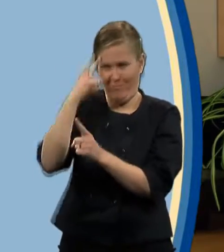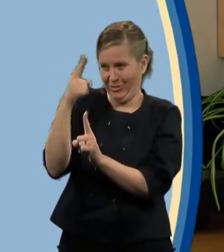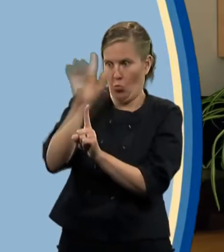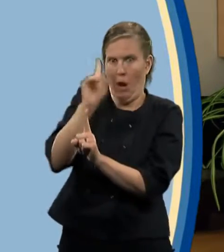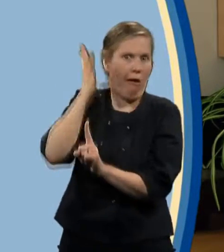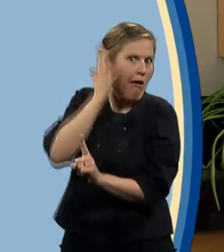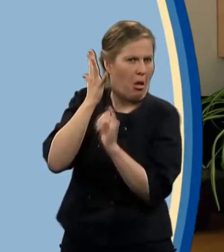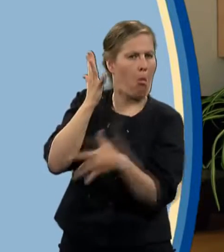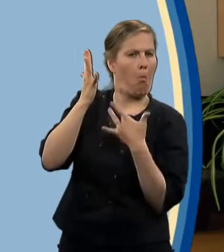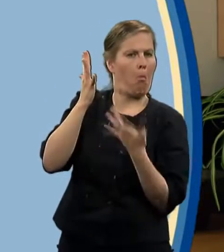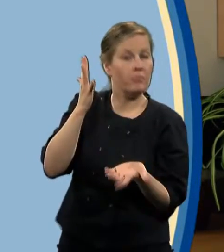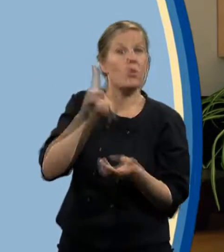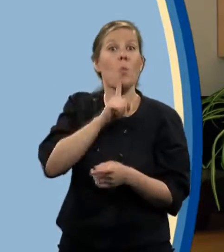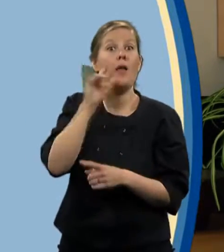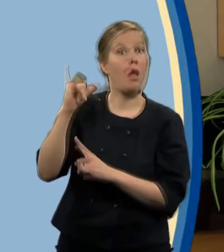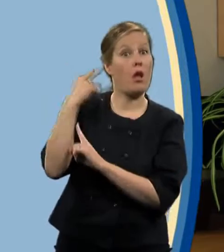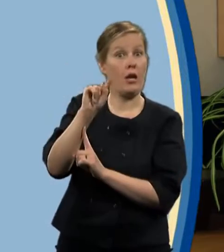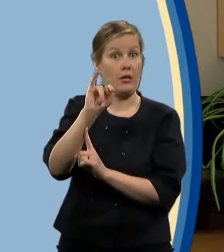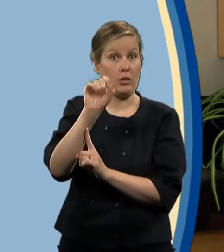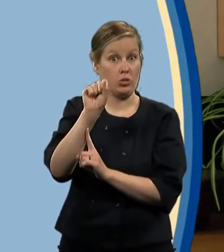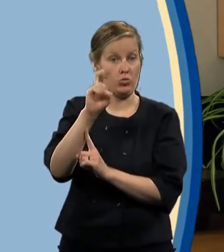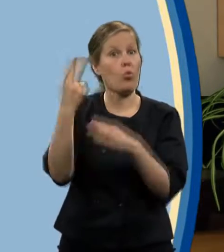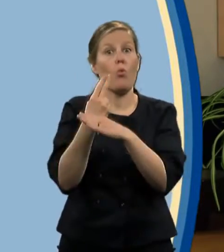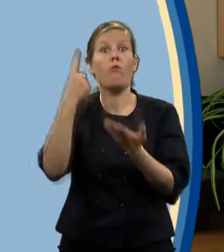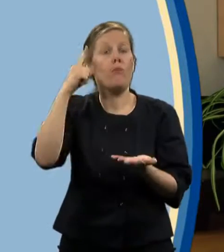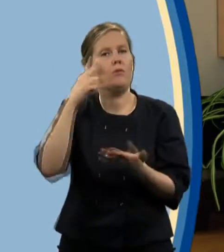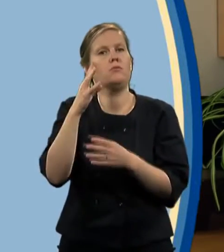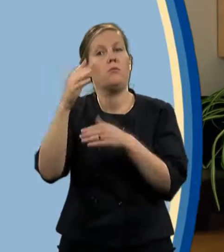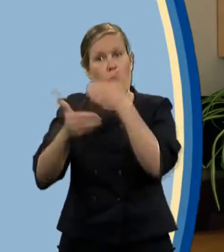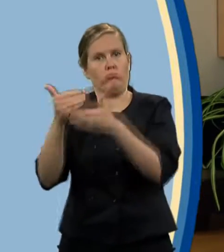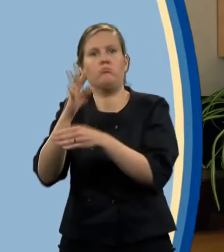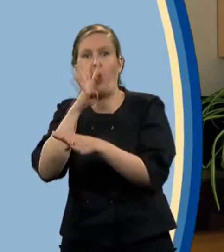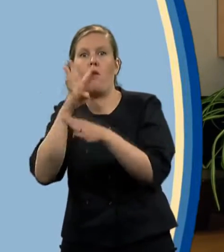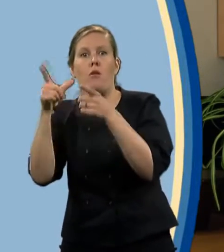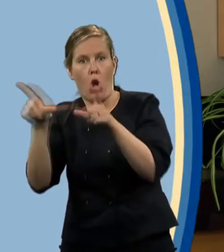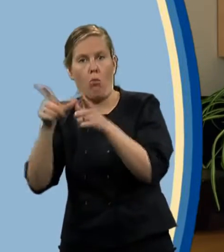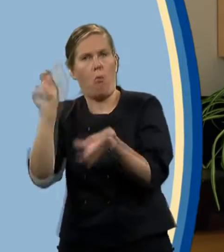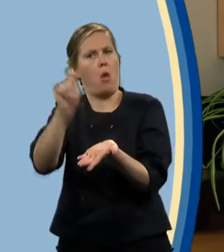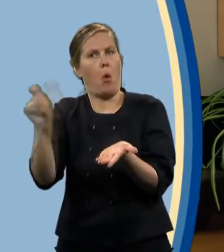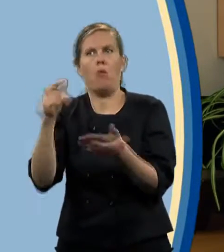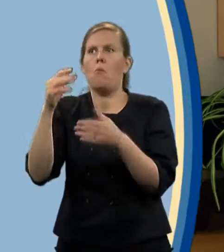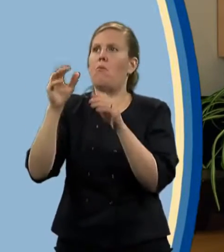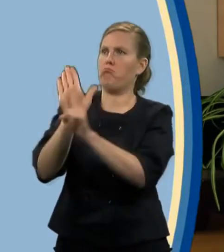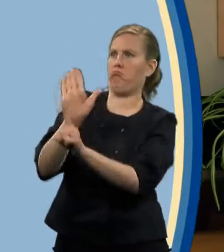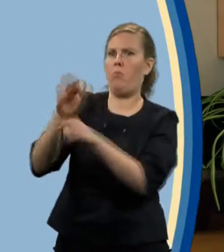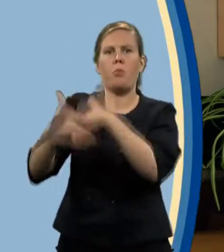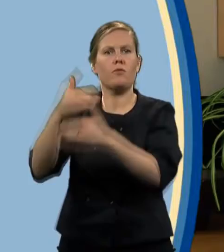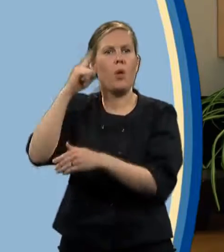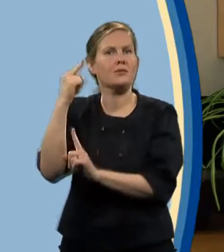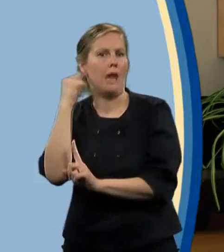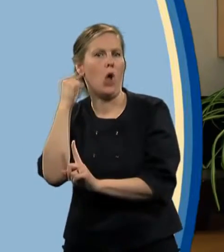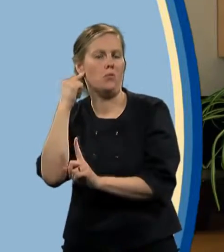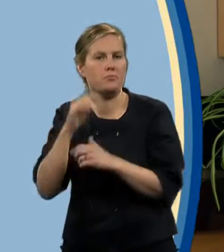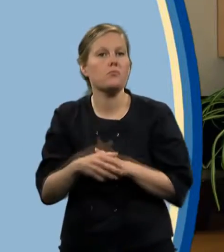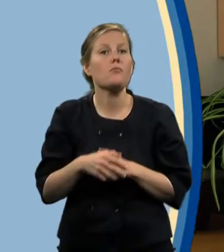language. Therefore, the tissue must absolutely be unique to processing of sound. In fact,